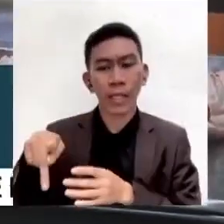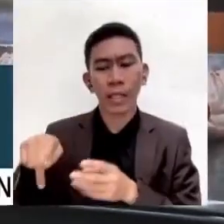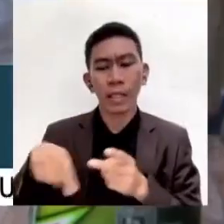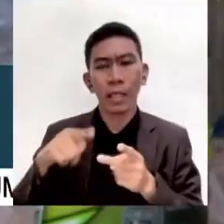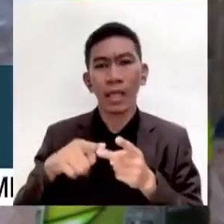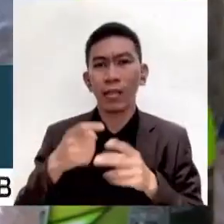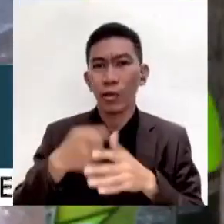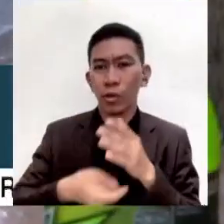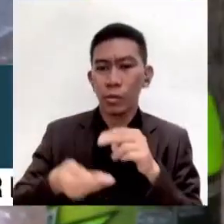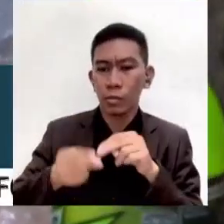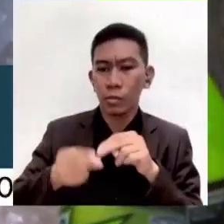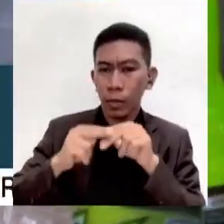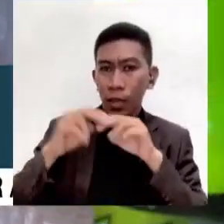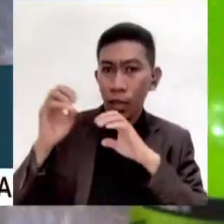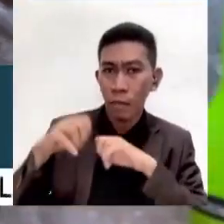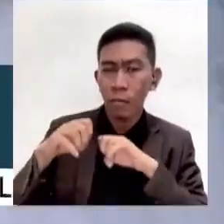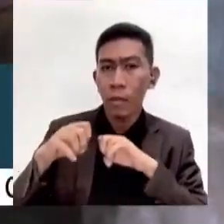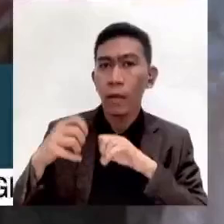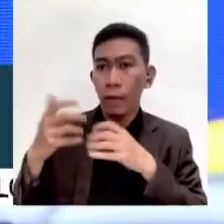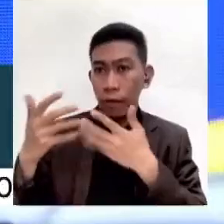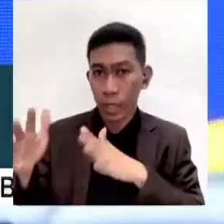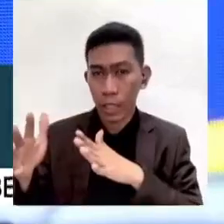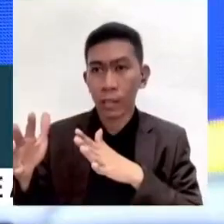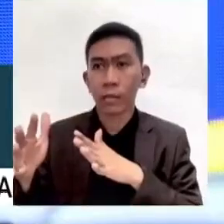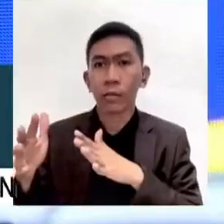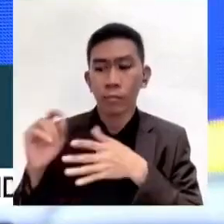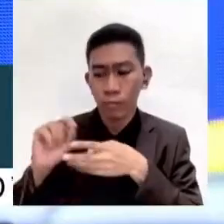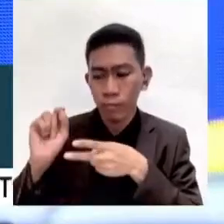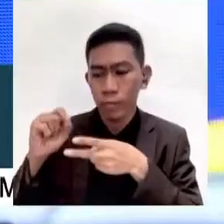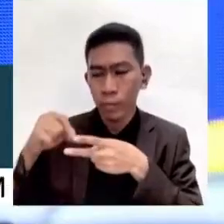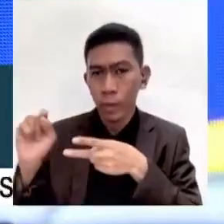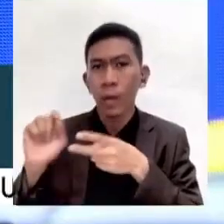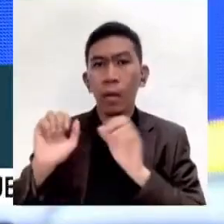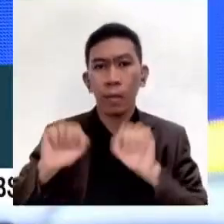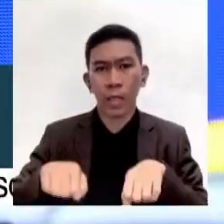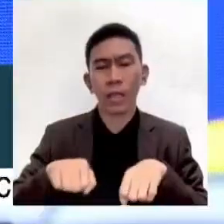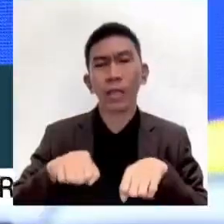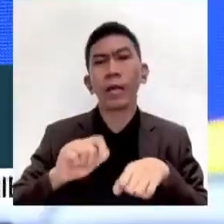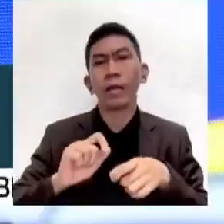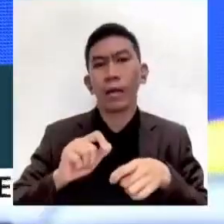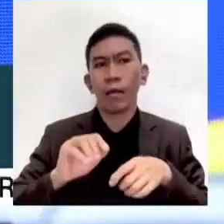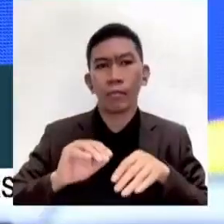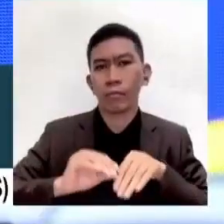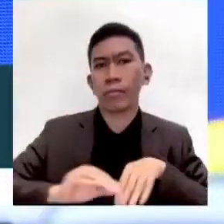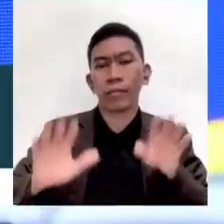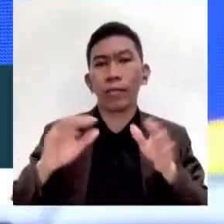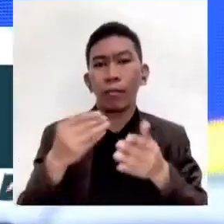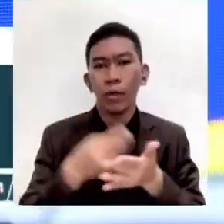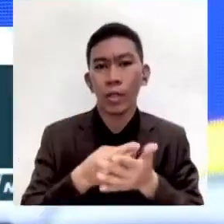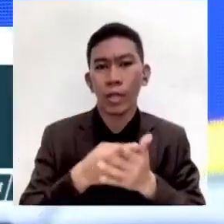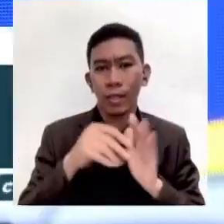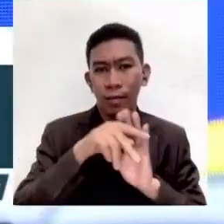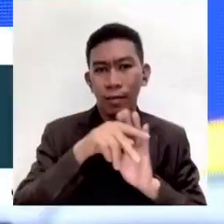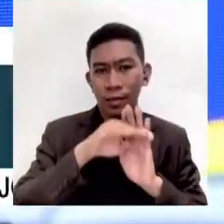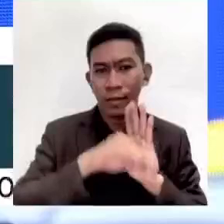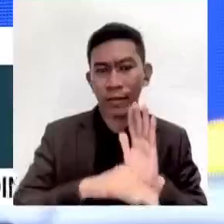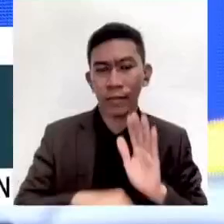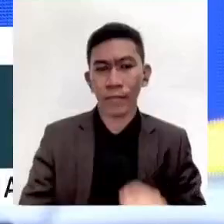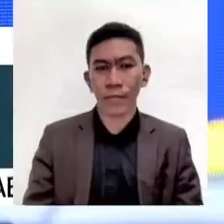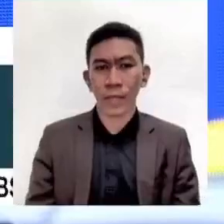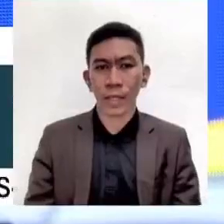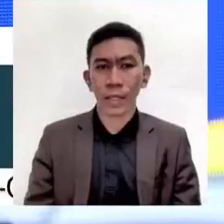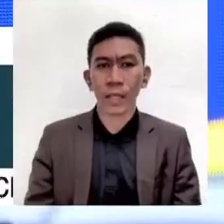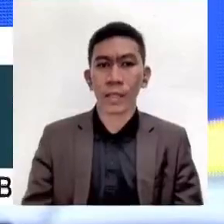before considering to loosen monetary policy. If most of the numbers point in the right direction,